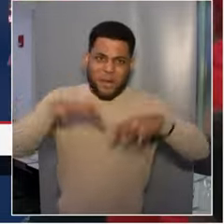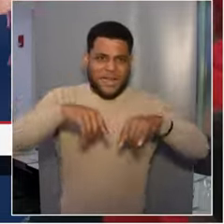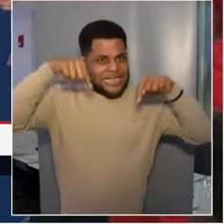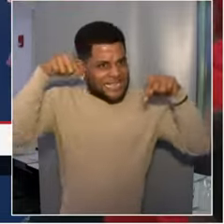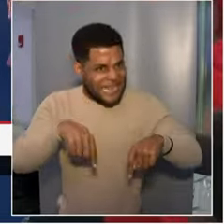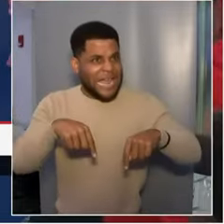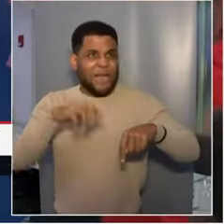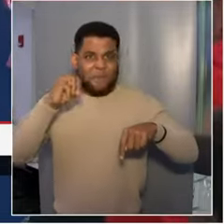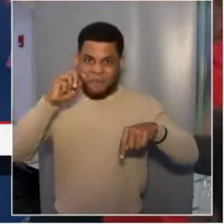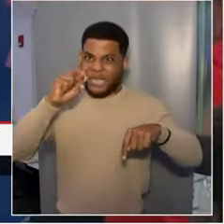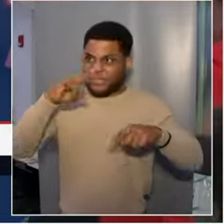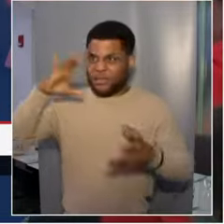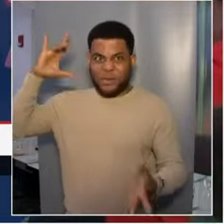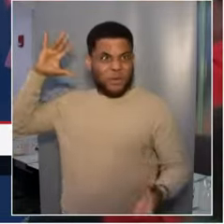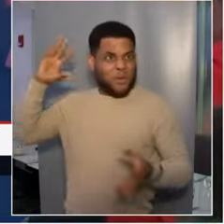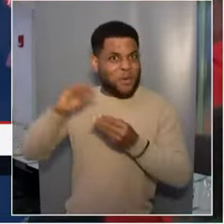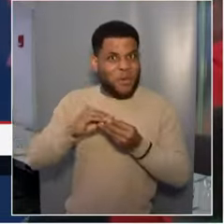ever brought in.